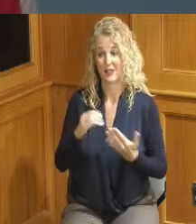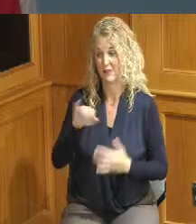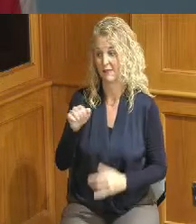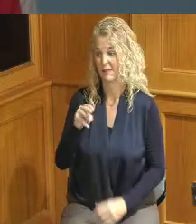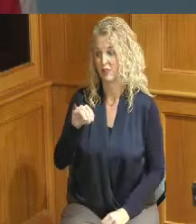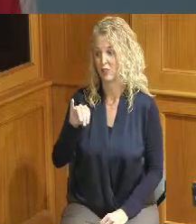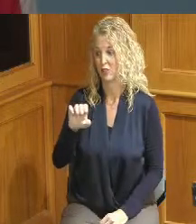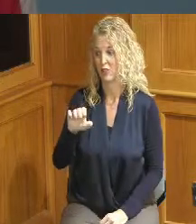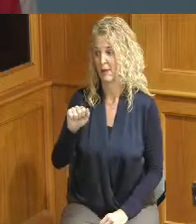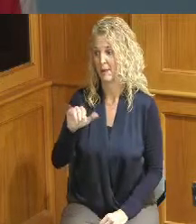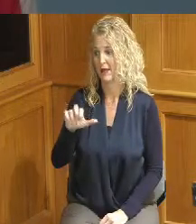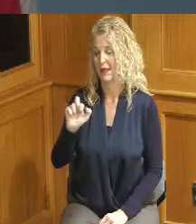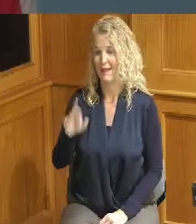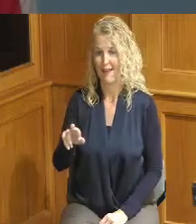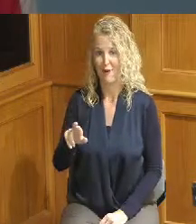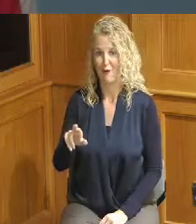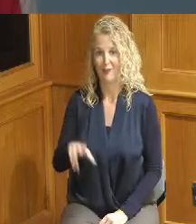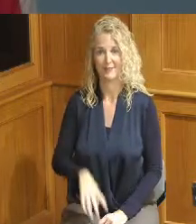Ayer.